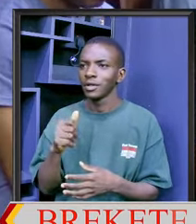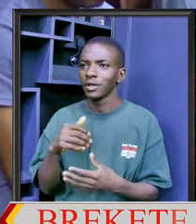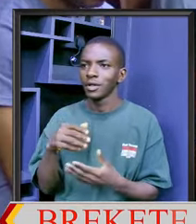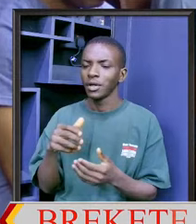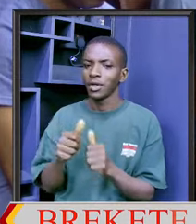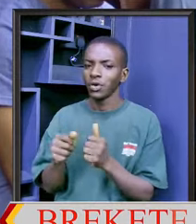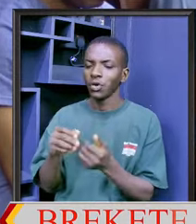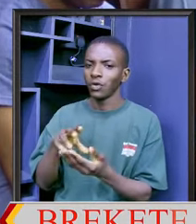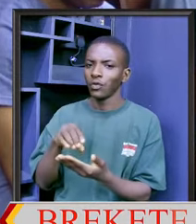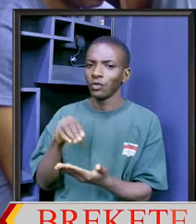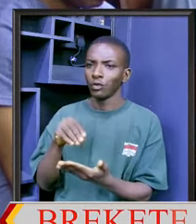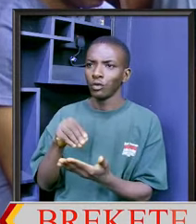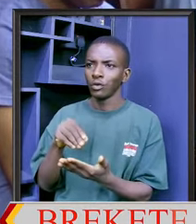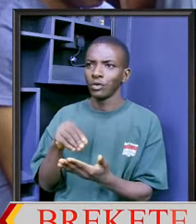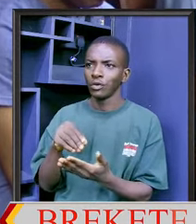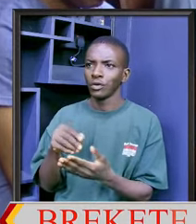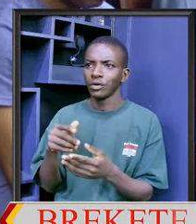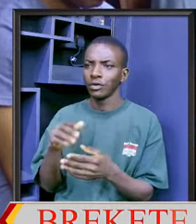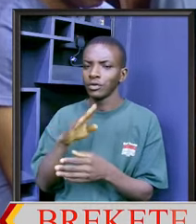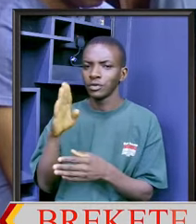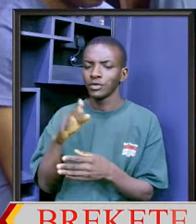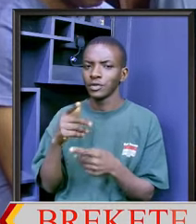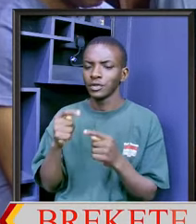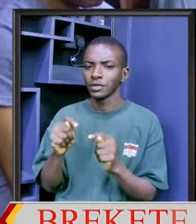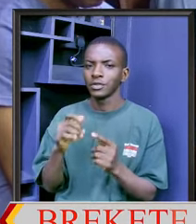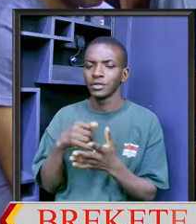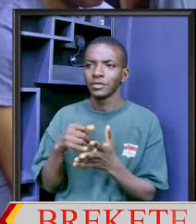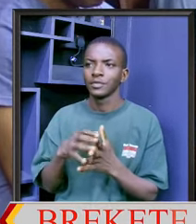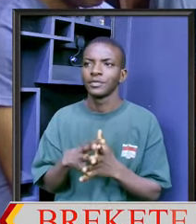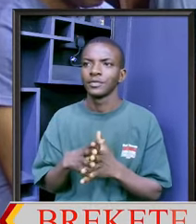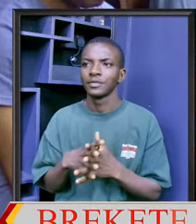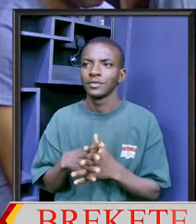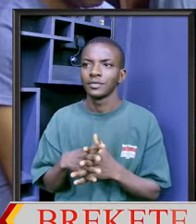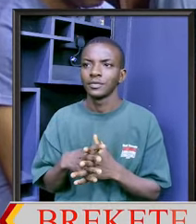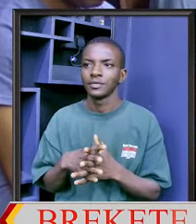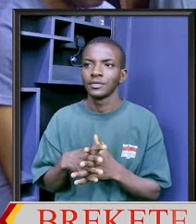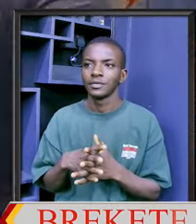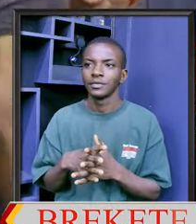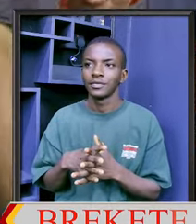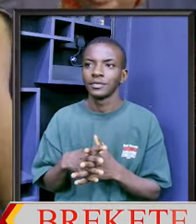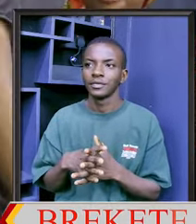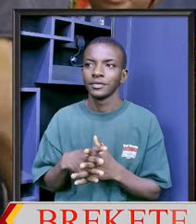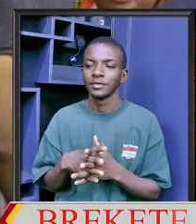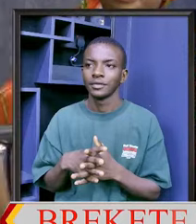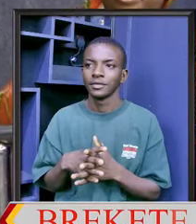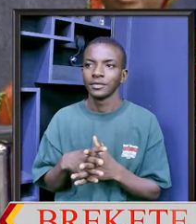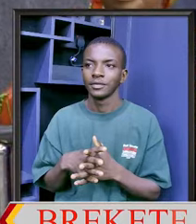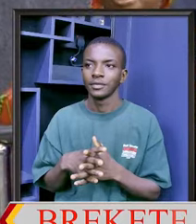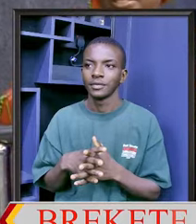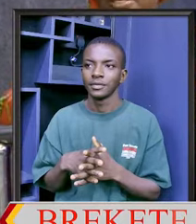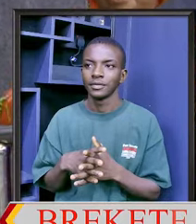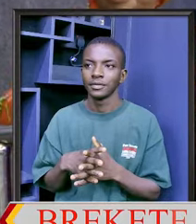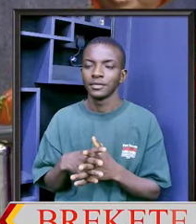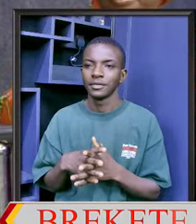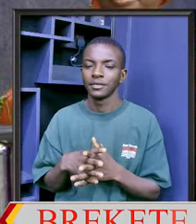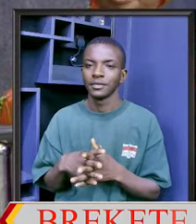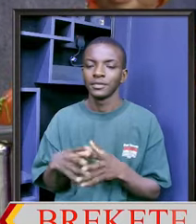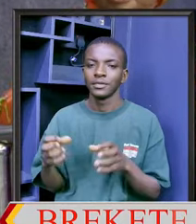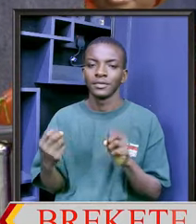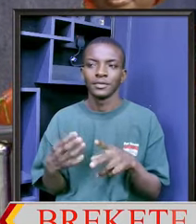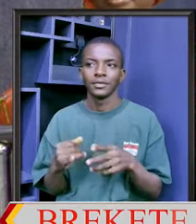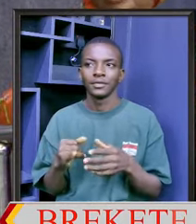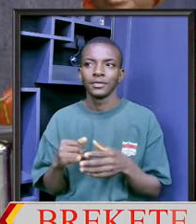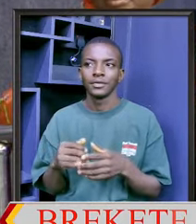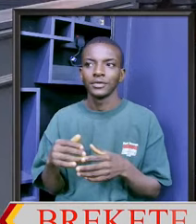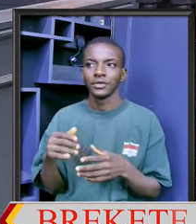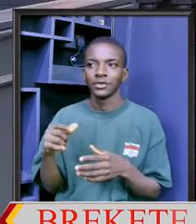corn flour. I never try them. You never try them. Okay. Before I call my daughter. Try them. You go give us feedback. Okay, sir. The small guests